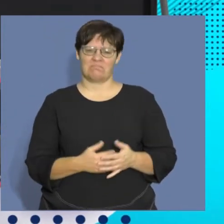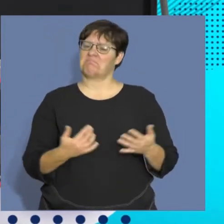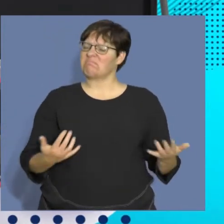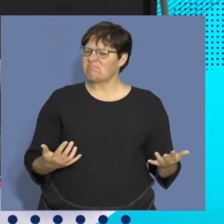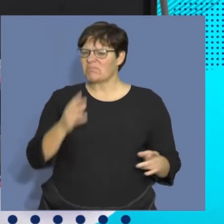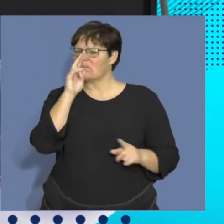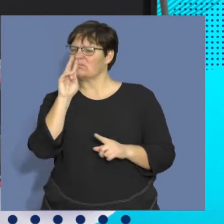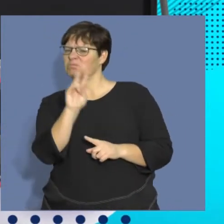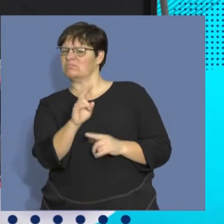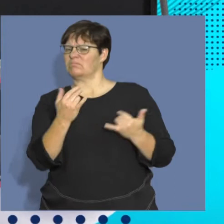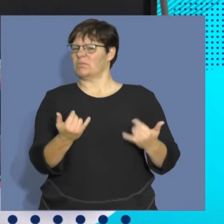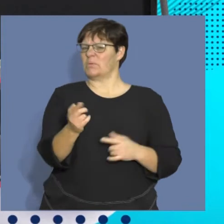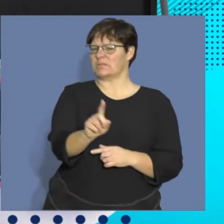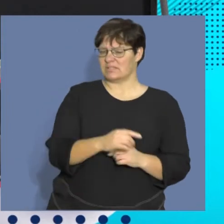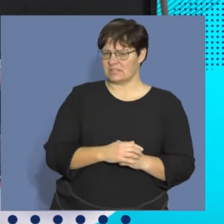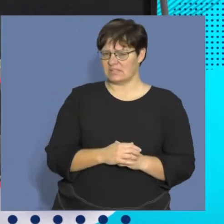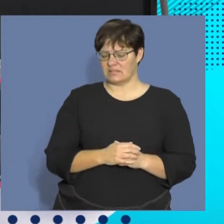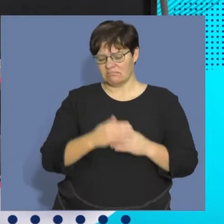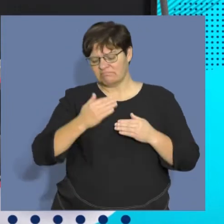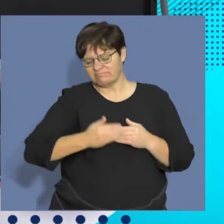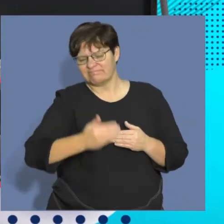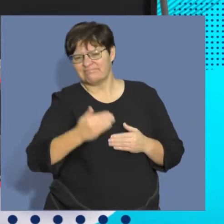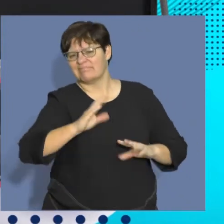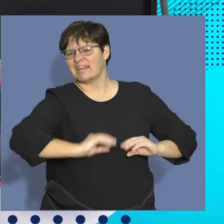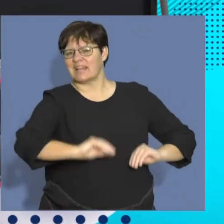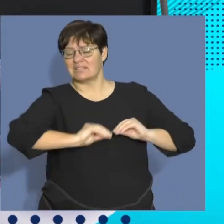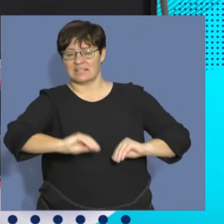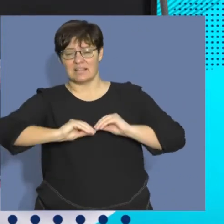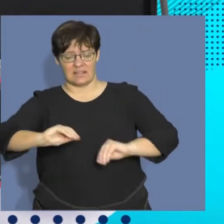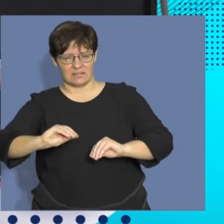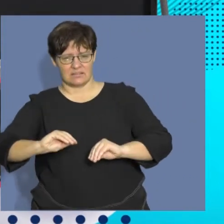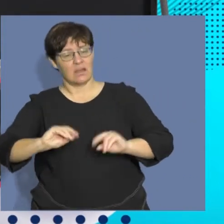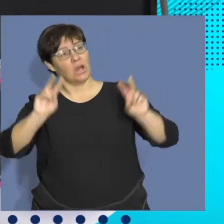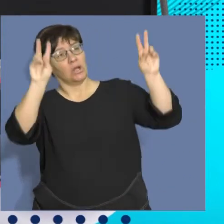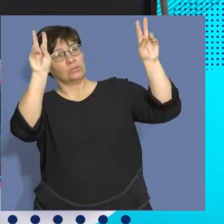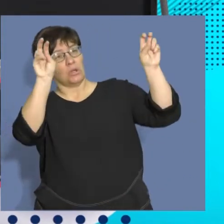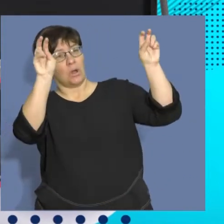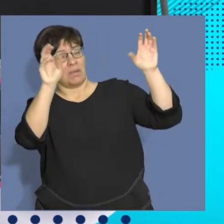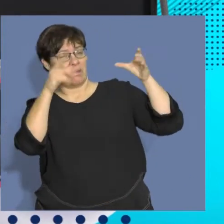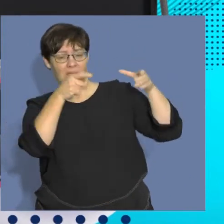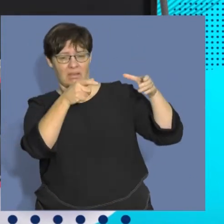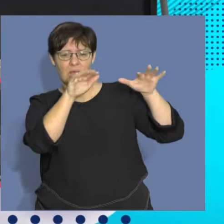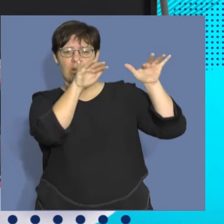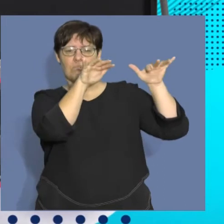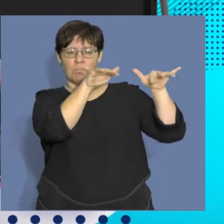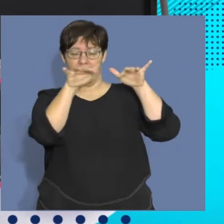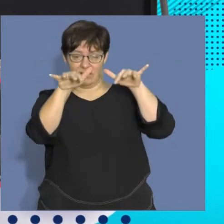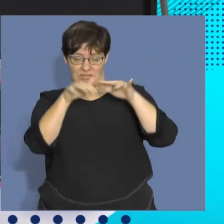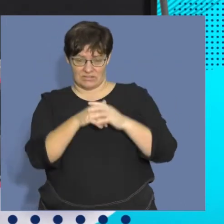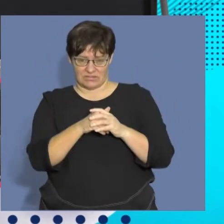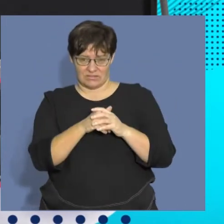we're looking at in the next few lessons is the main topic,